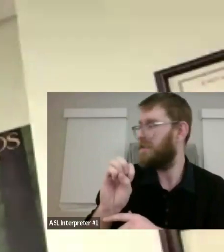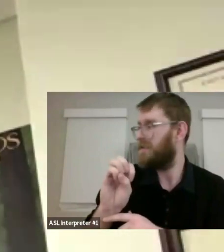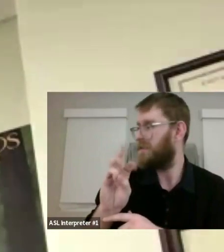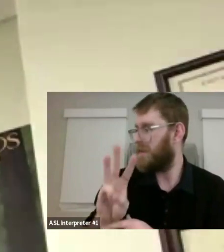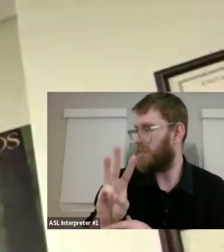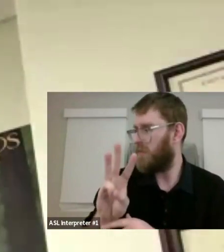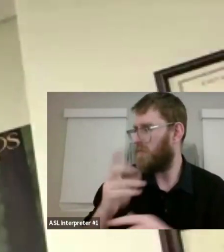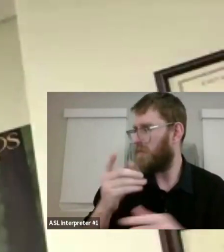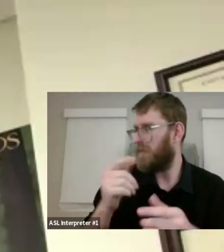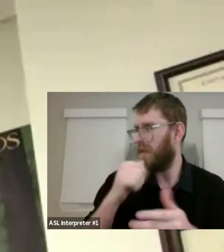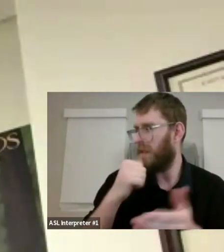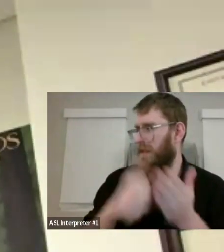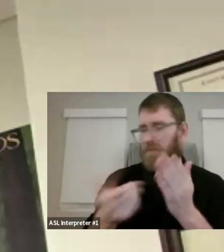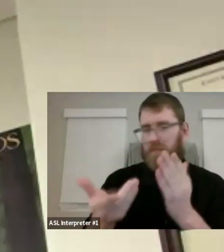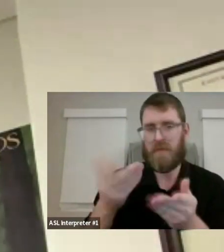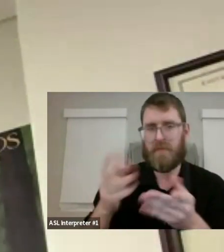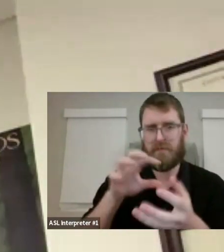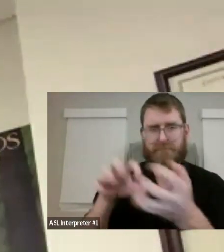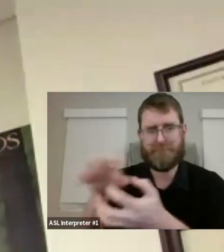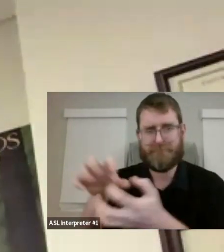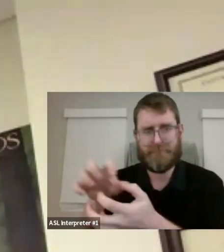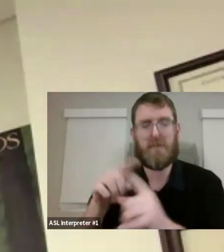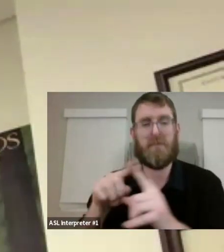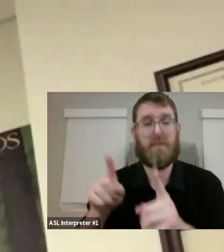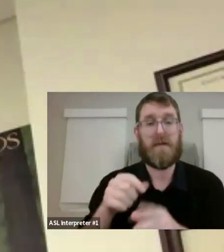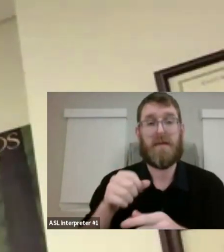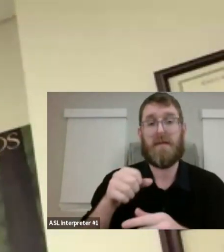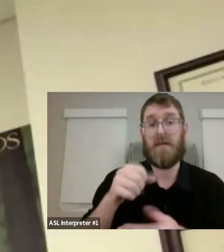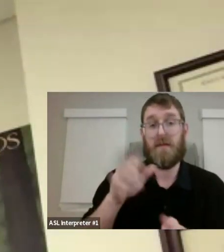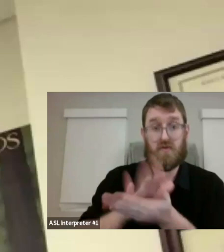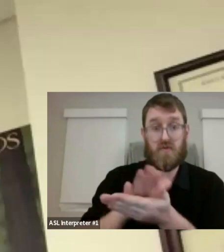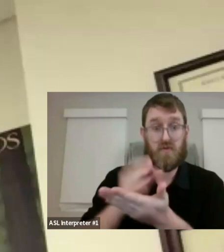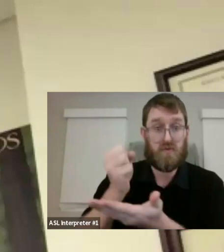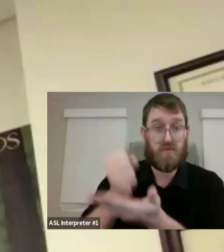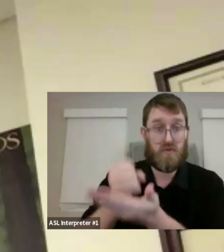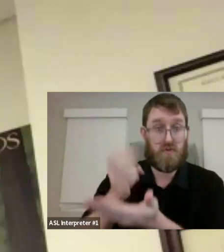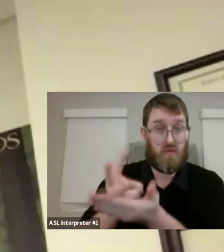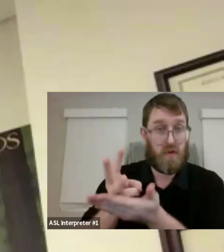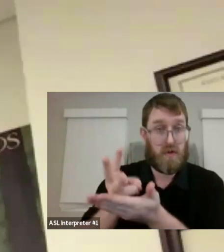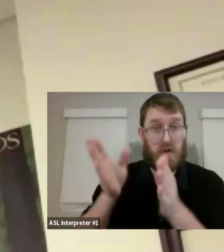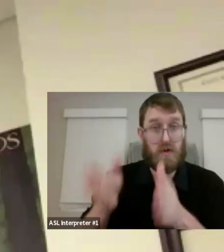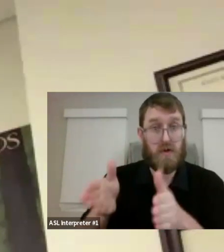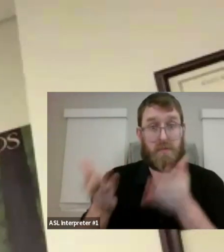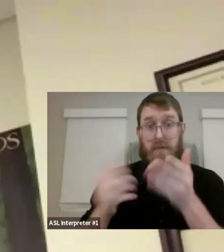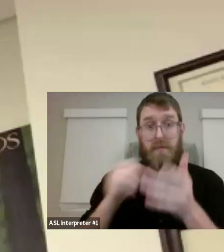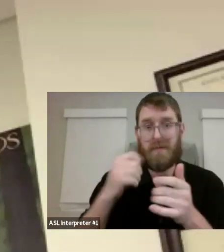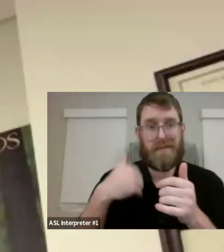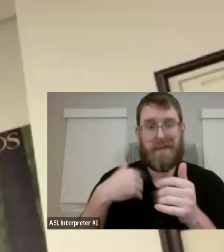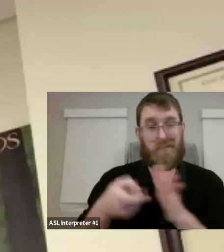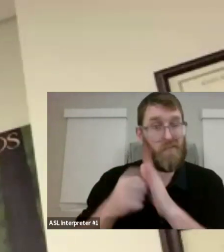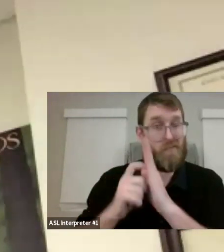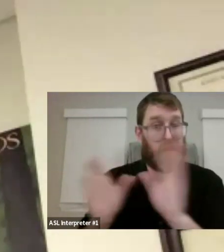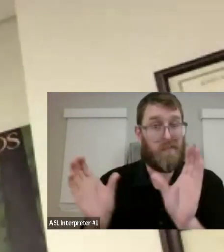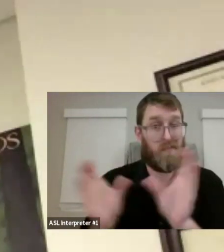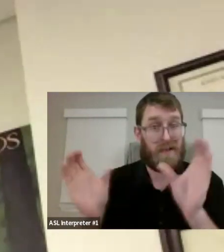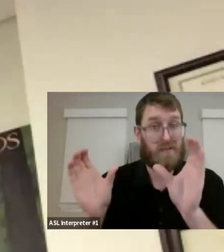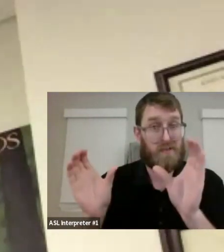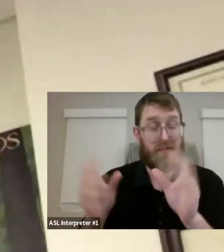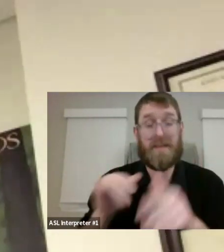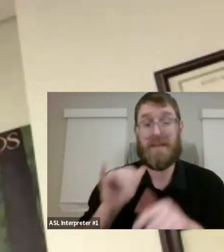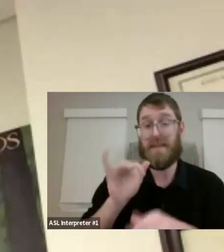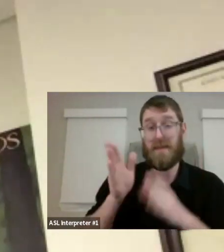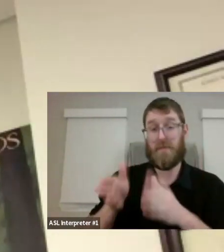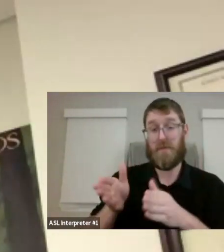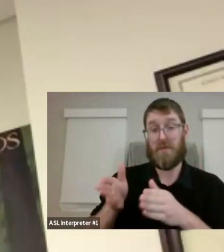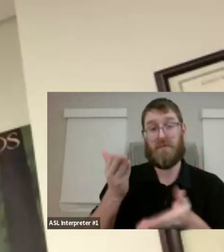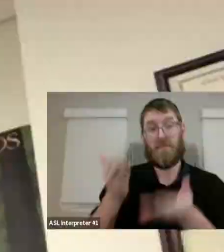mixed up there, sorry, but the school social worker might not have the requisite credentialing. That person will probably know if you ask